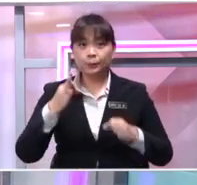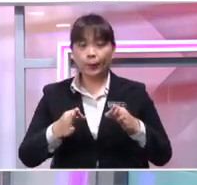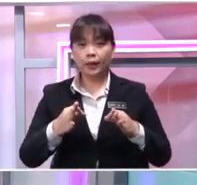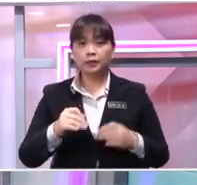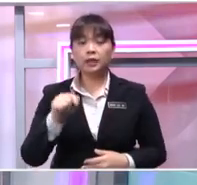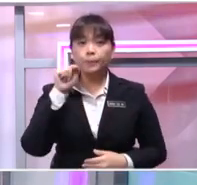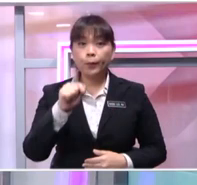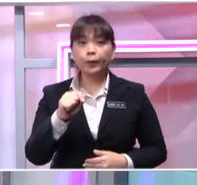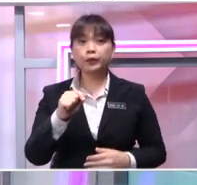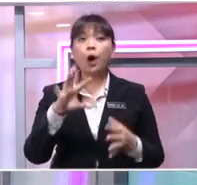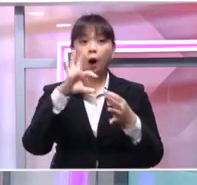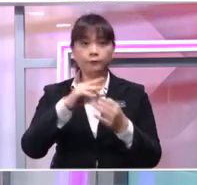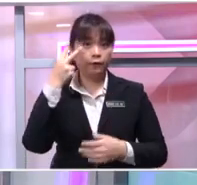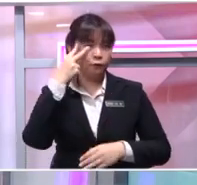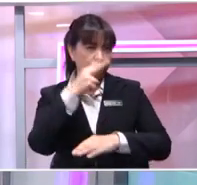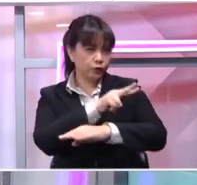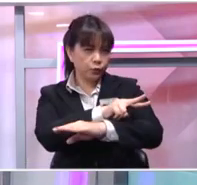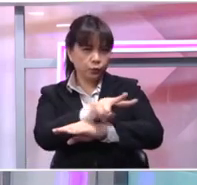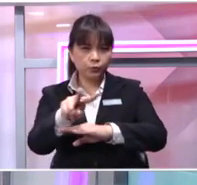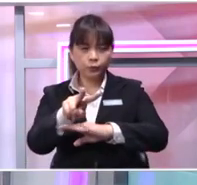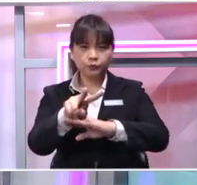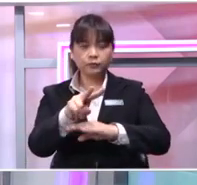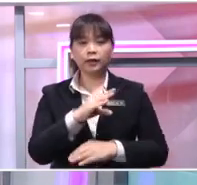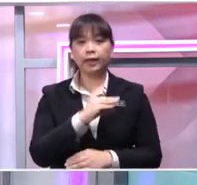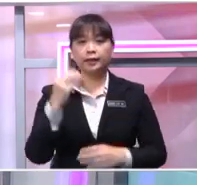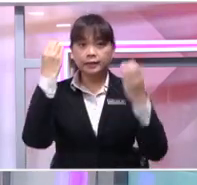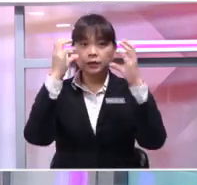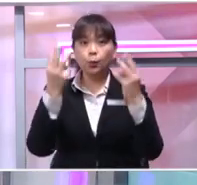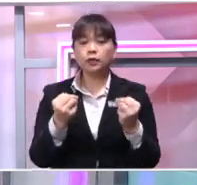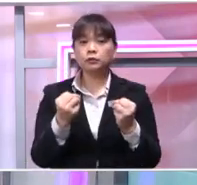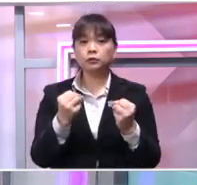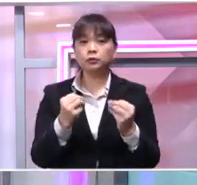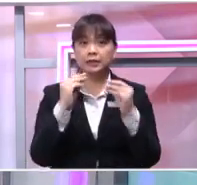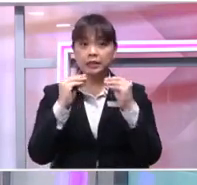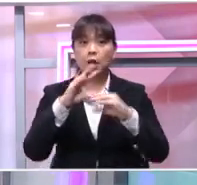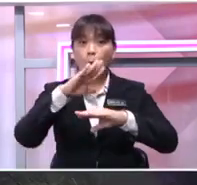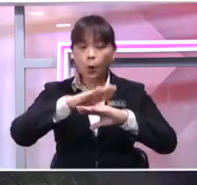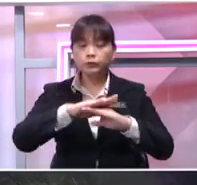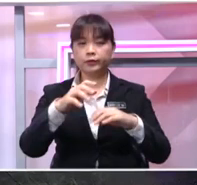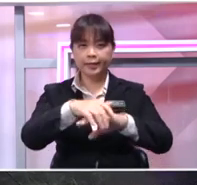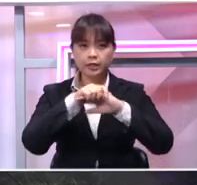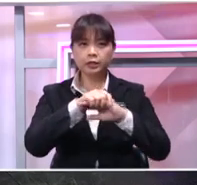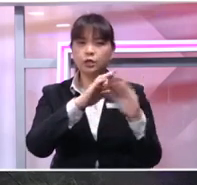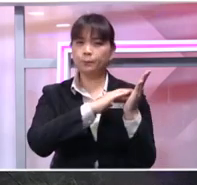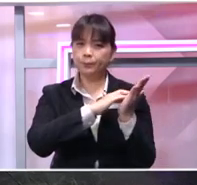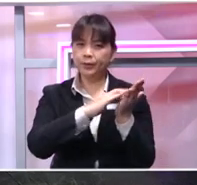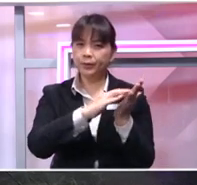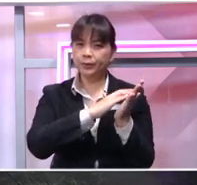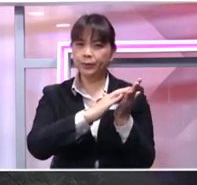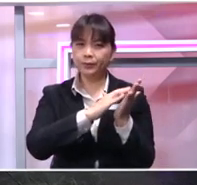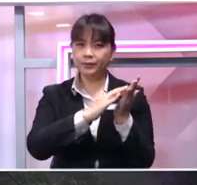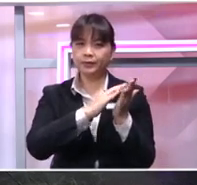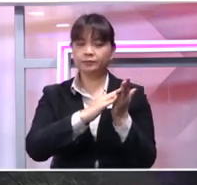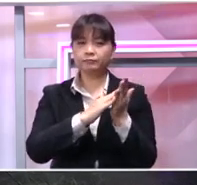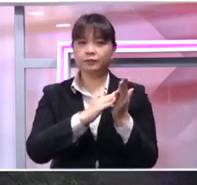view. But I want to emphasize more on English Braille code. English Braille code. Yes. Okay, and we